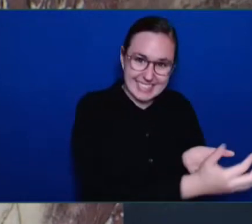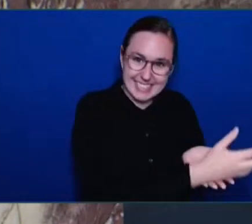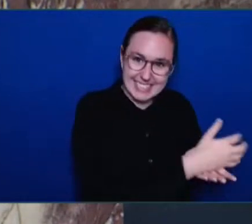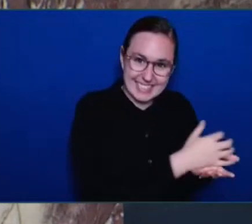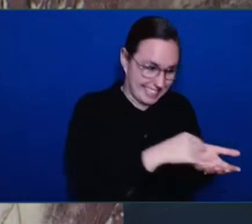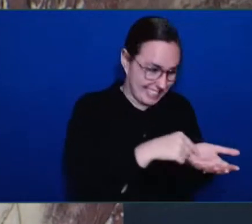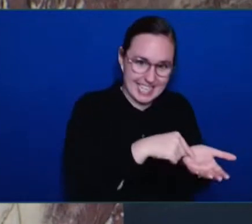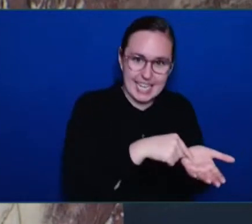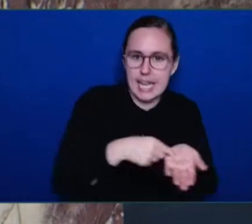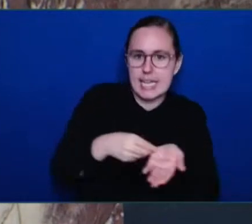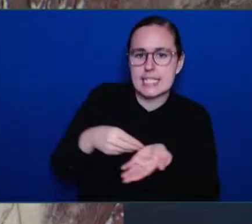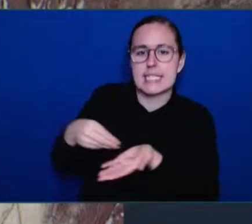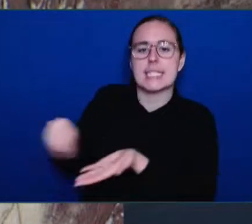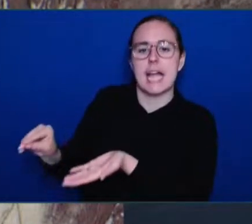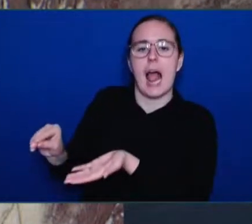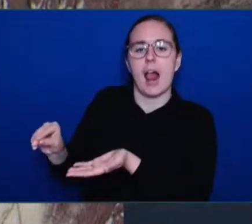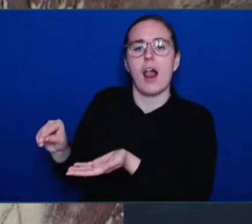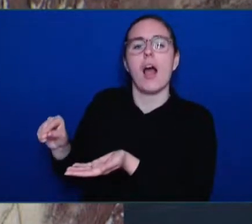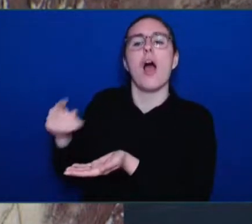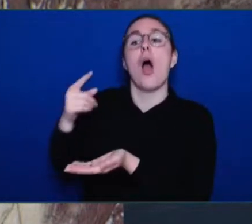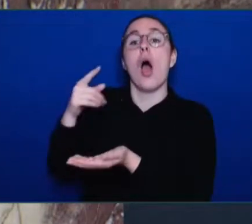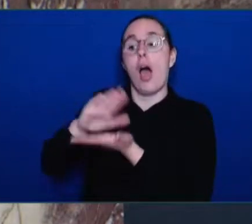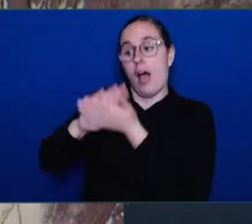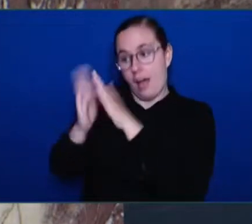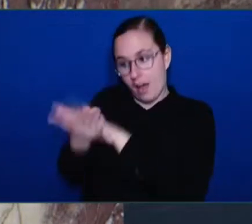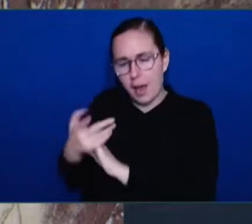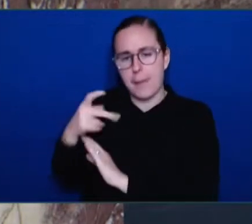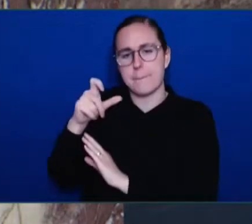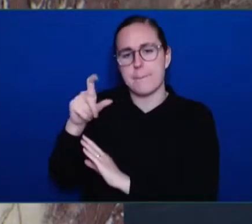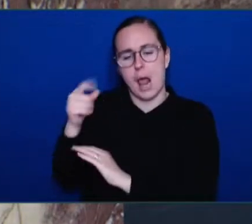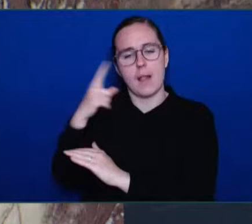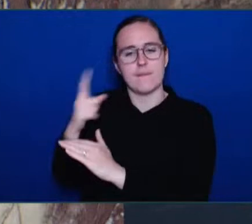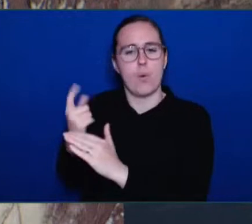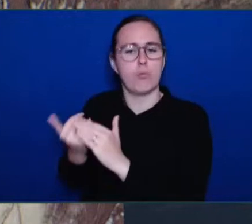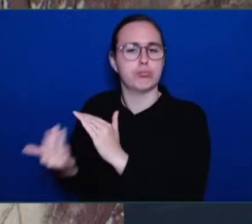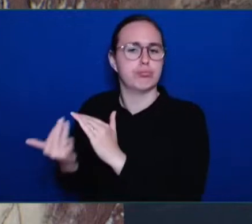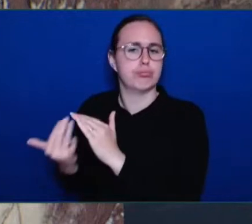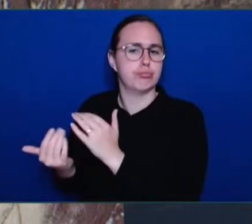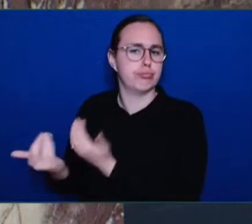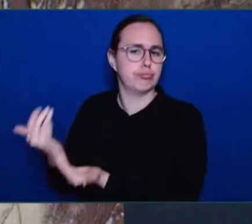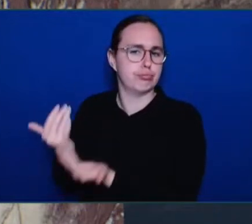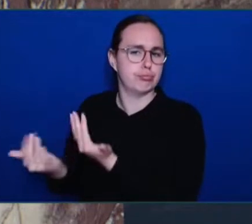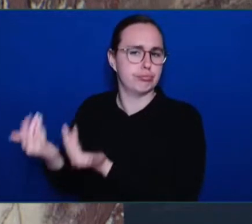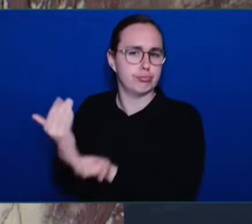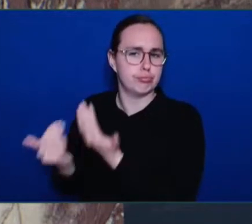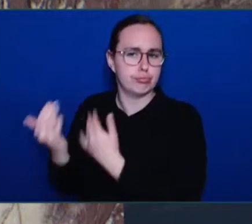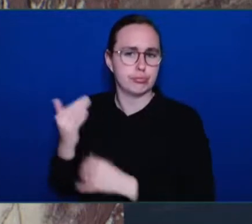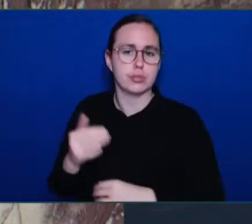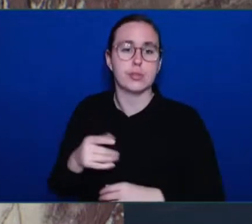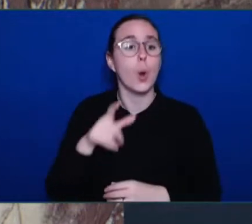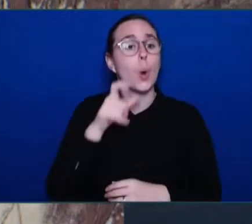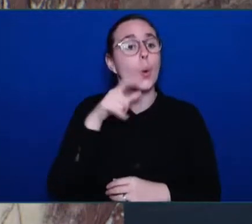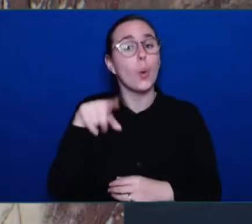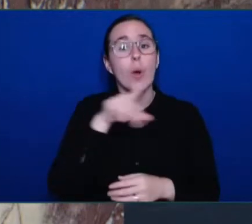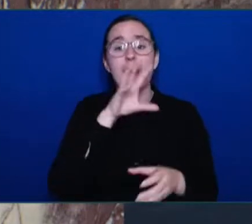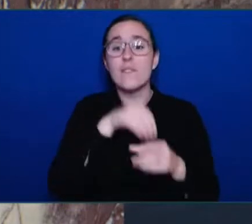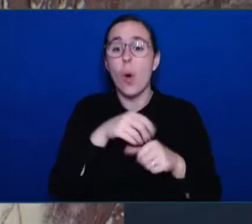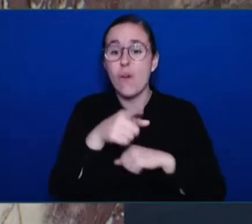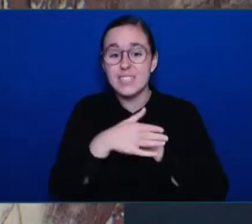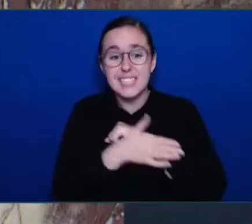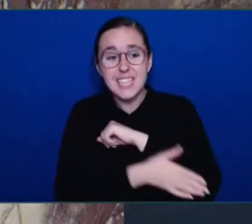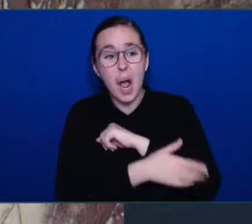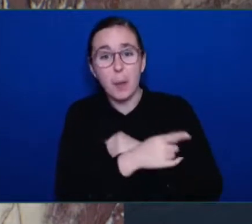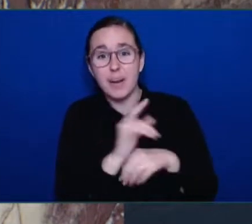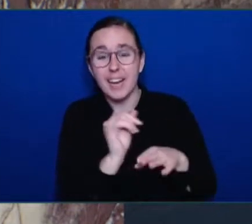that is involved in the sawmill industry is going to be selling whole logs to go into pellets. And I know that's probably the next question the member's going to ask, but